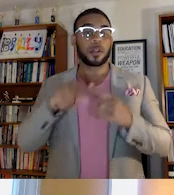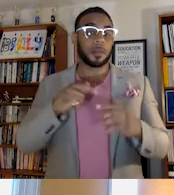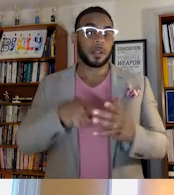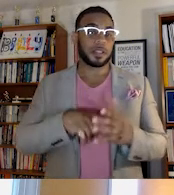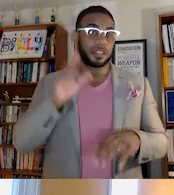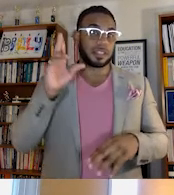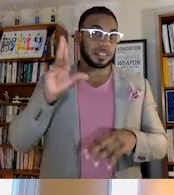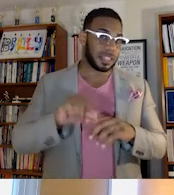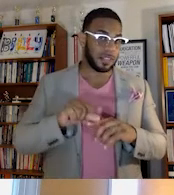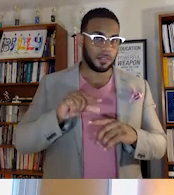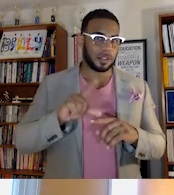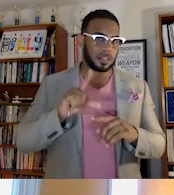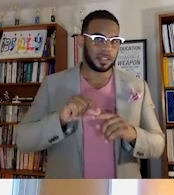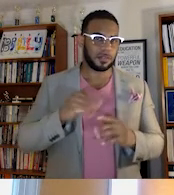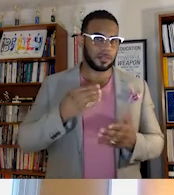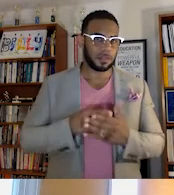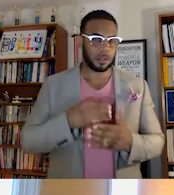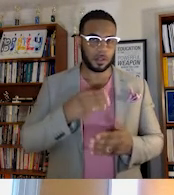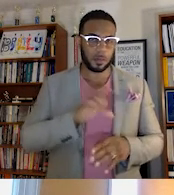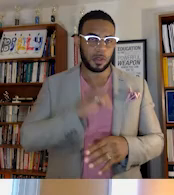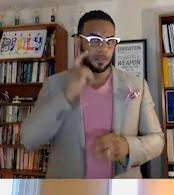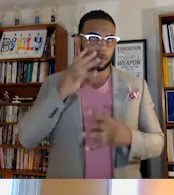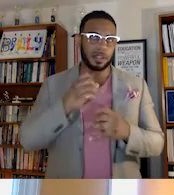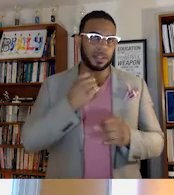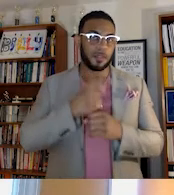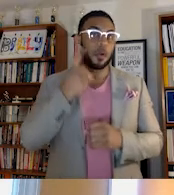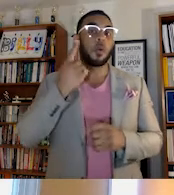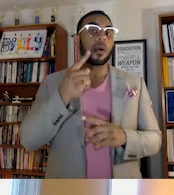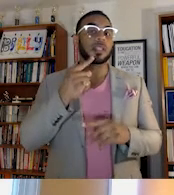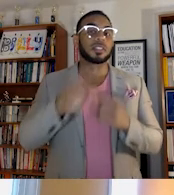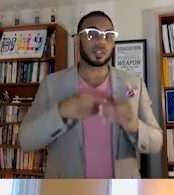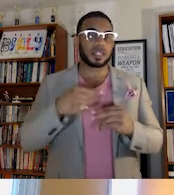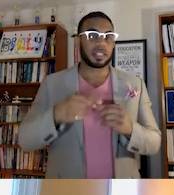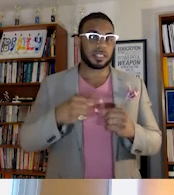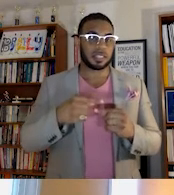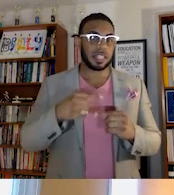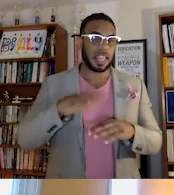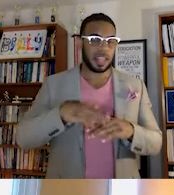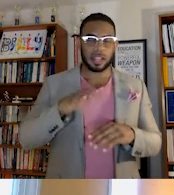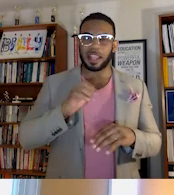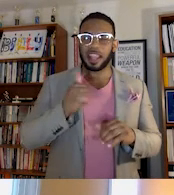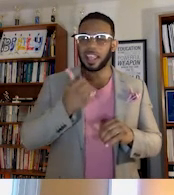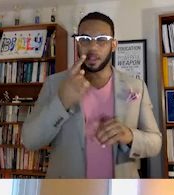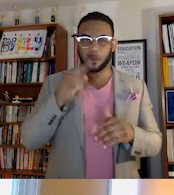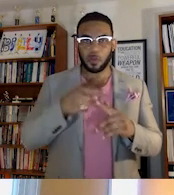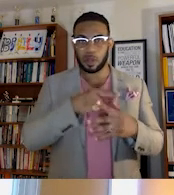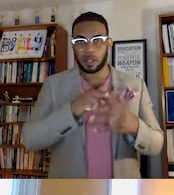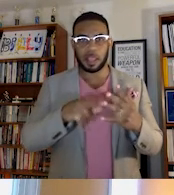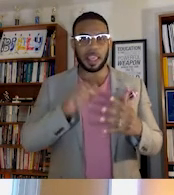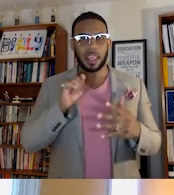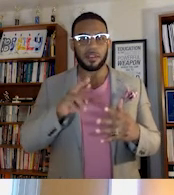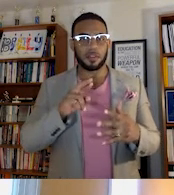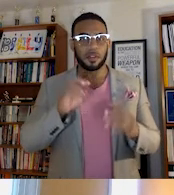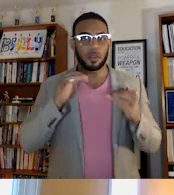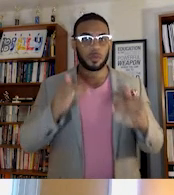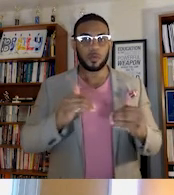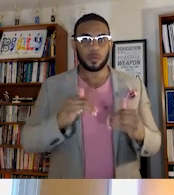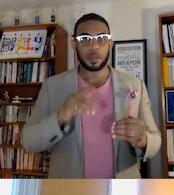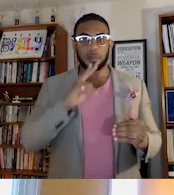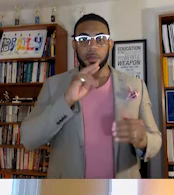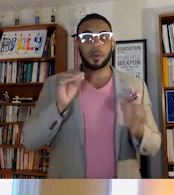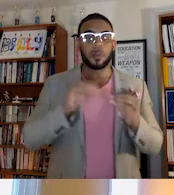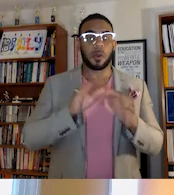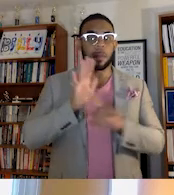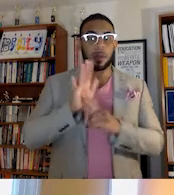about defund the police for years, for a generation. And not in any point in that history has the movement been